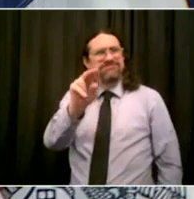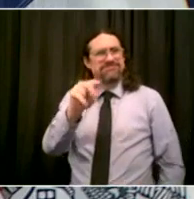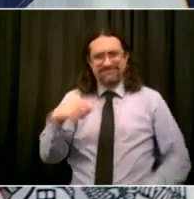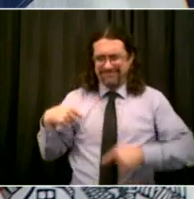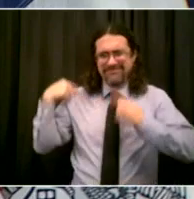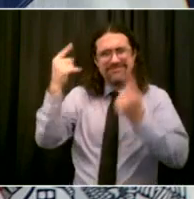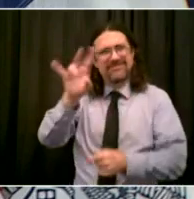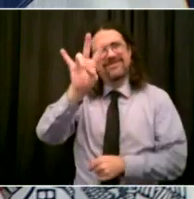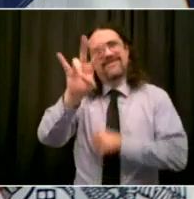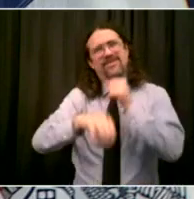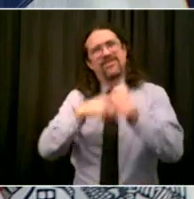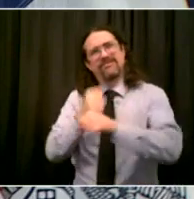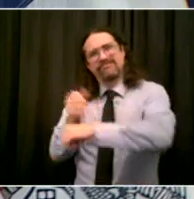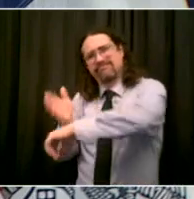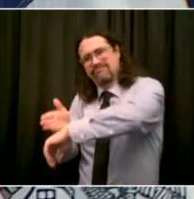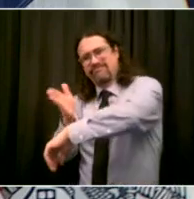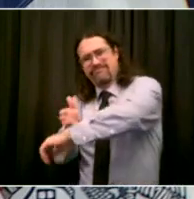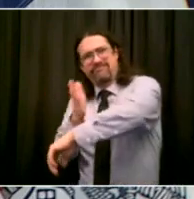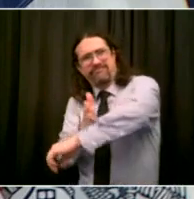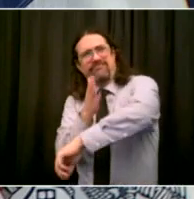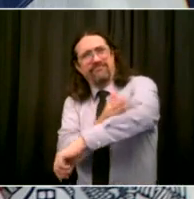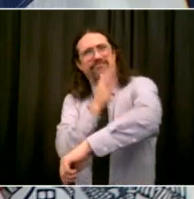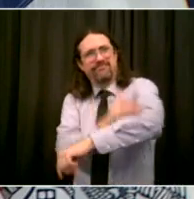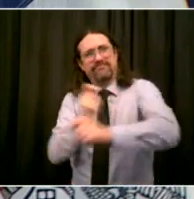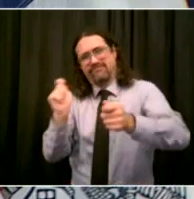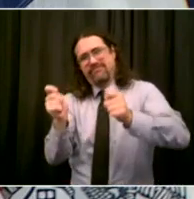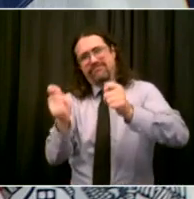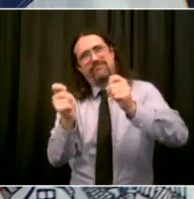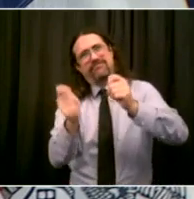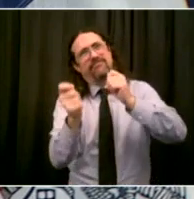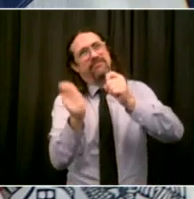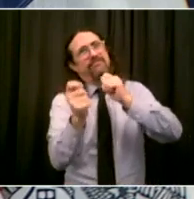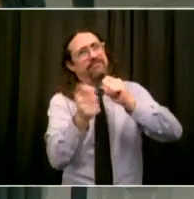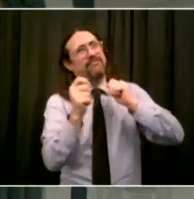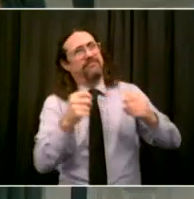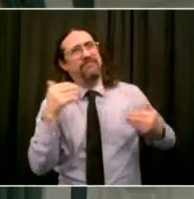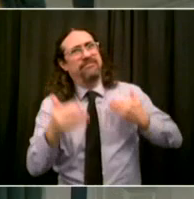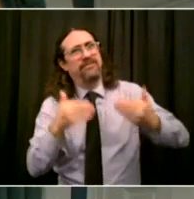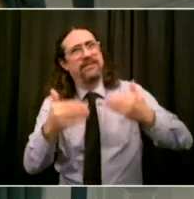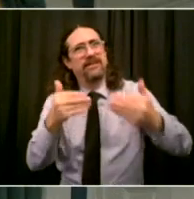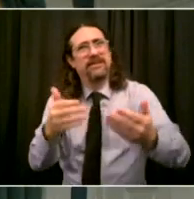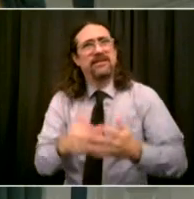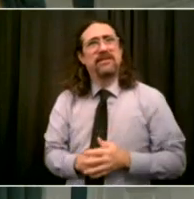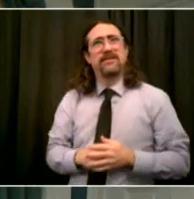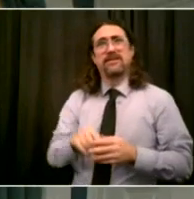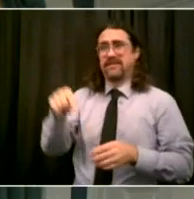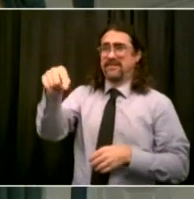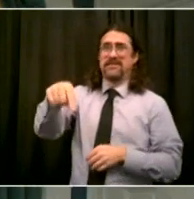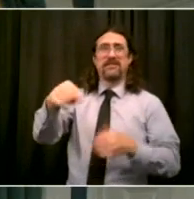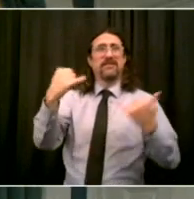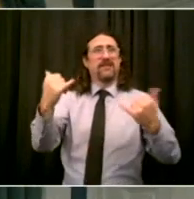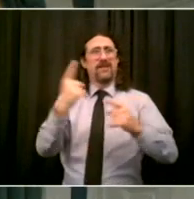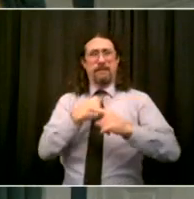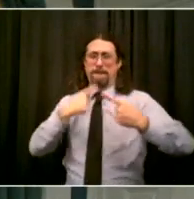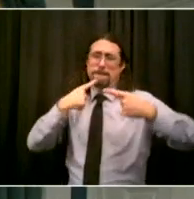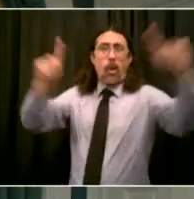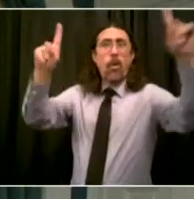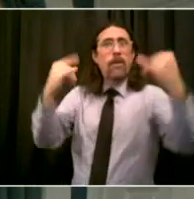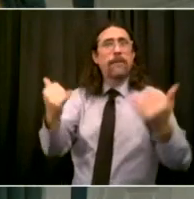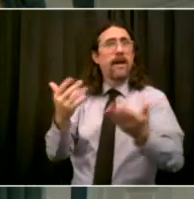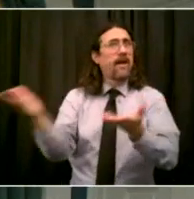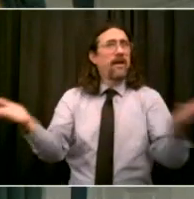in continuing to improve and reform the police department no matter what. Anyone else want to add? No. Okay, go